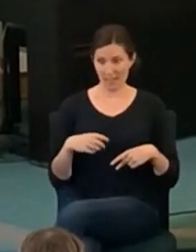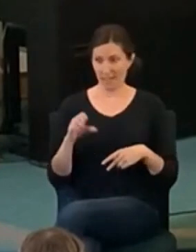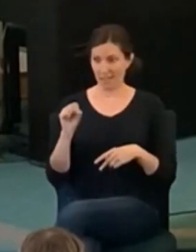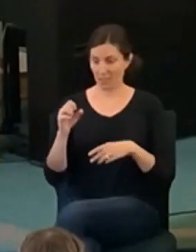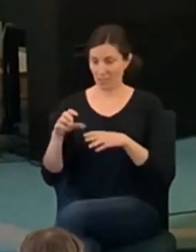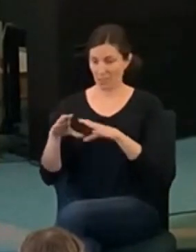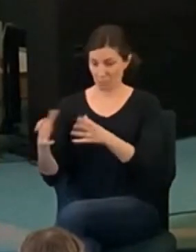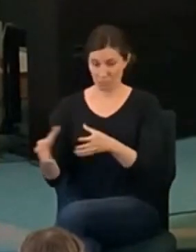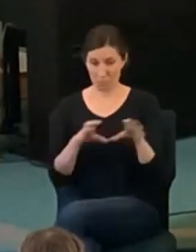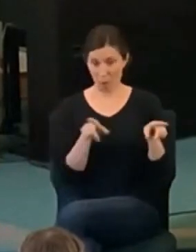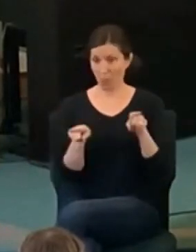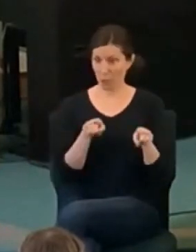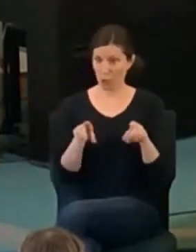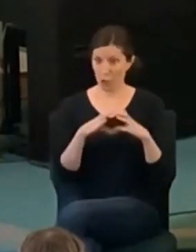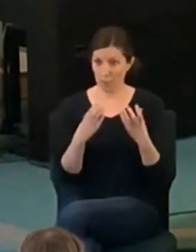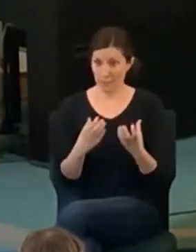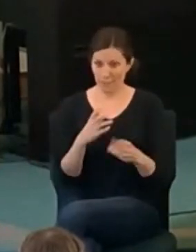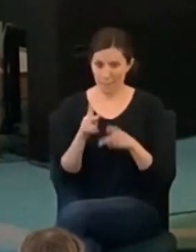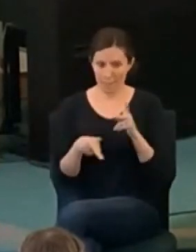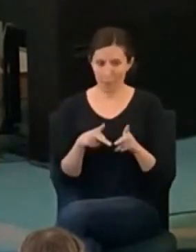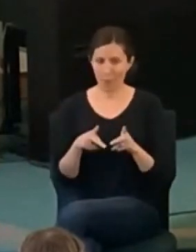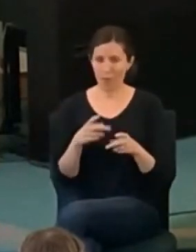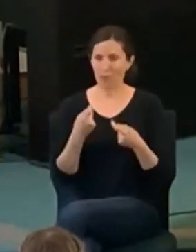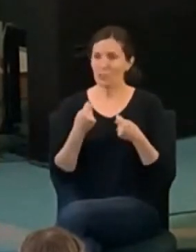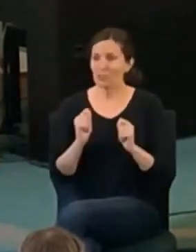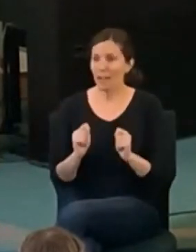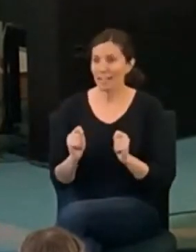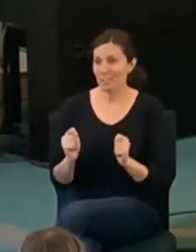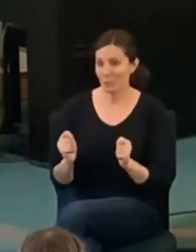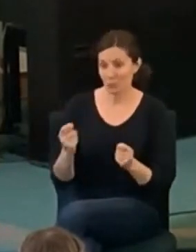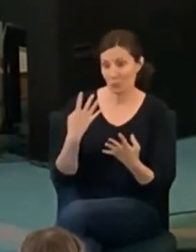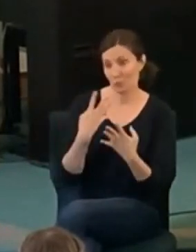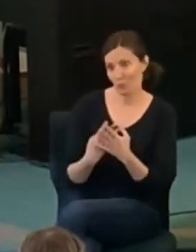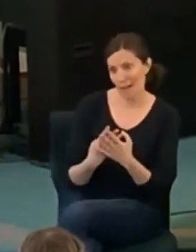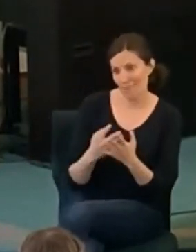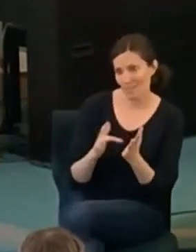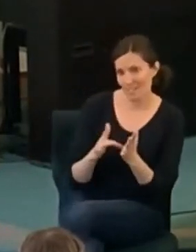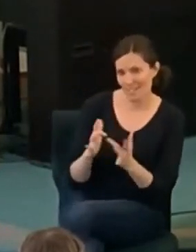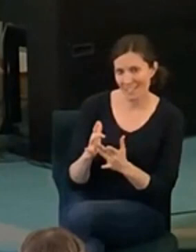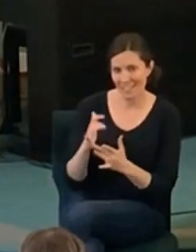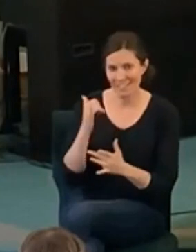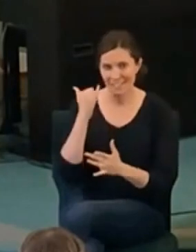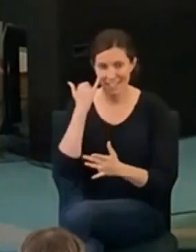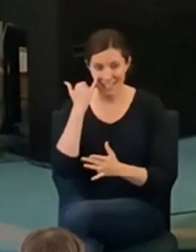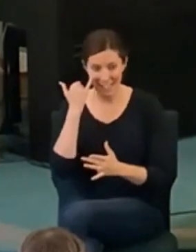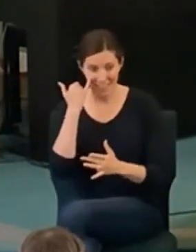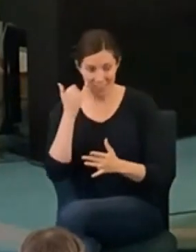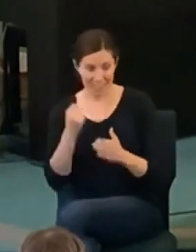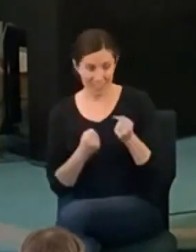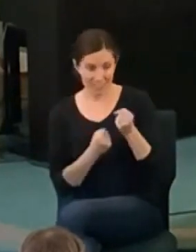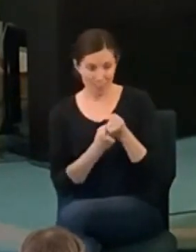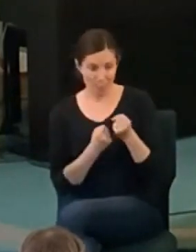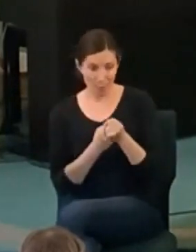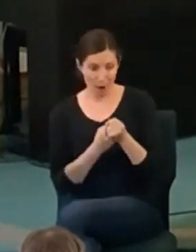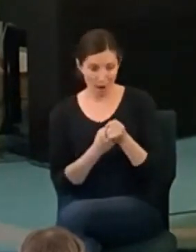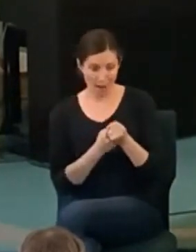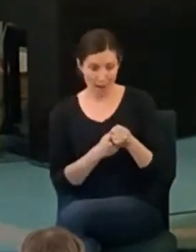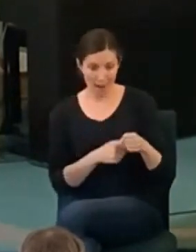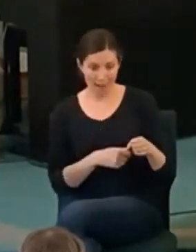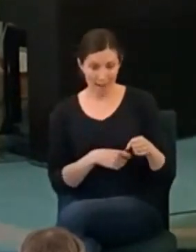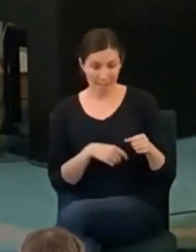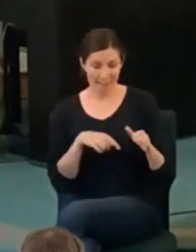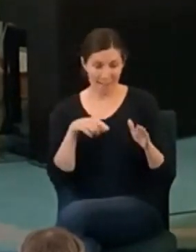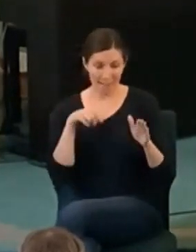So that's the second trap that they have designed for Jesus. Charles Ryrie in his study Bible has a note where he